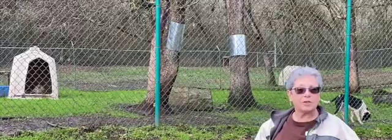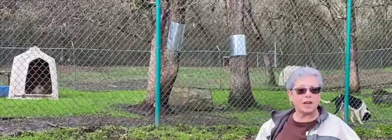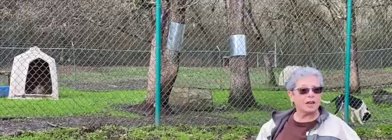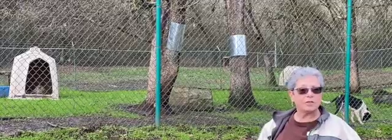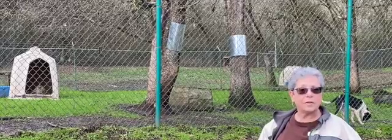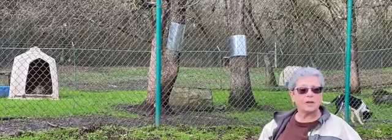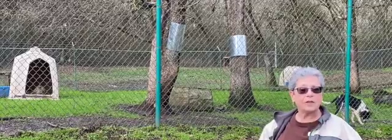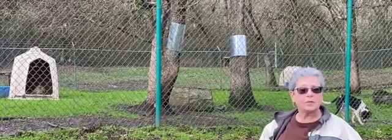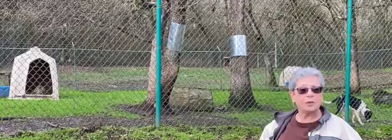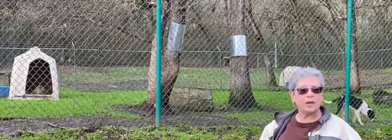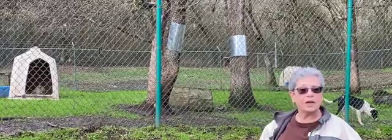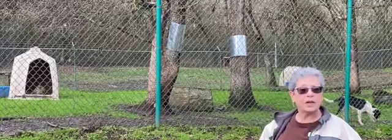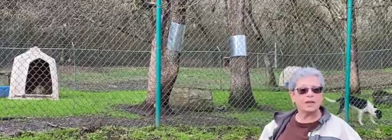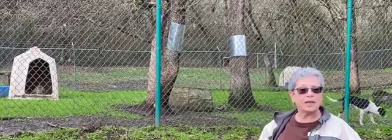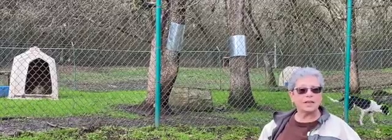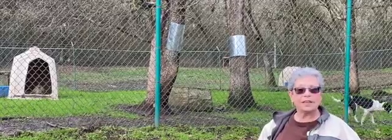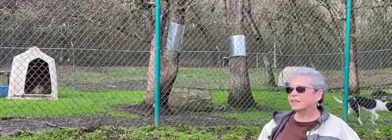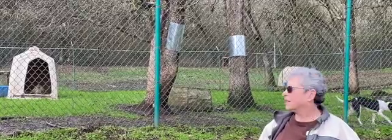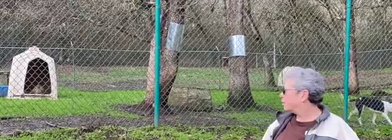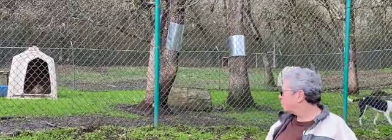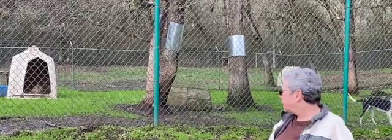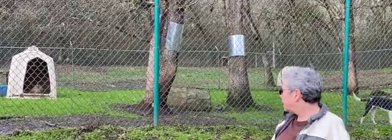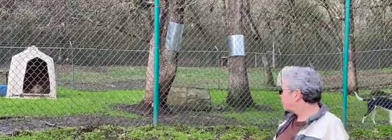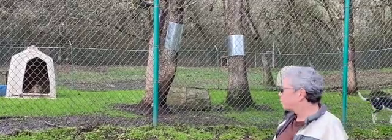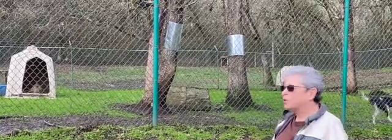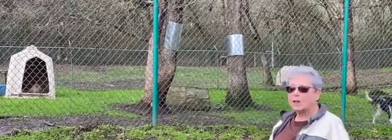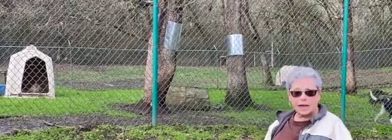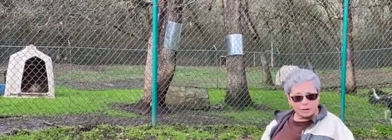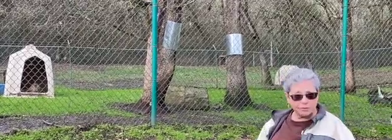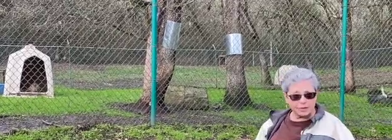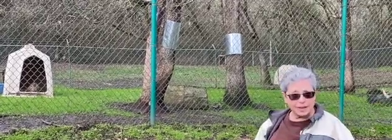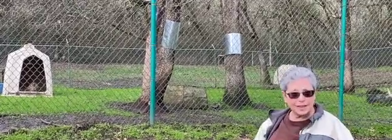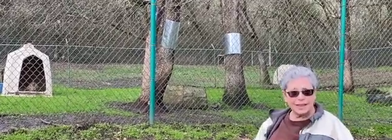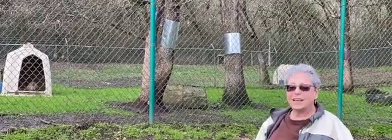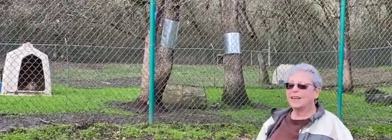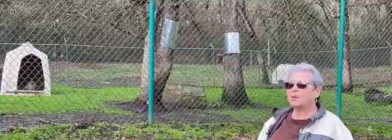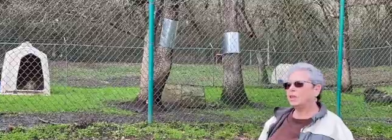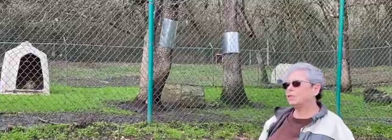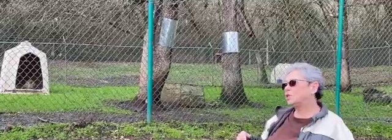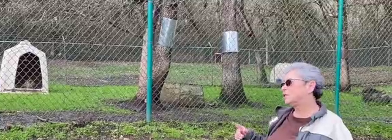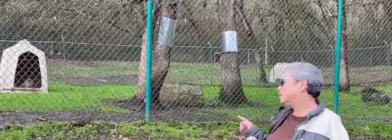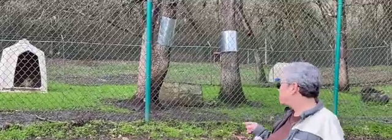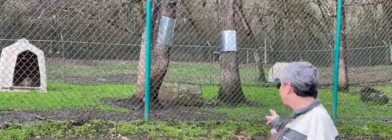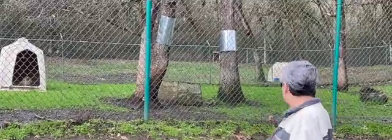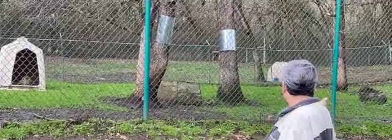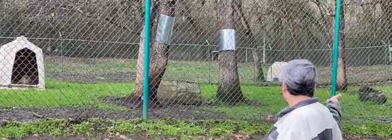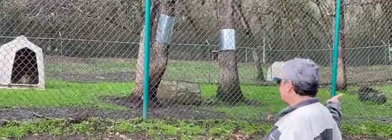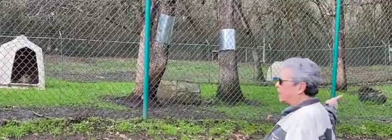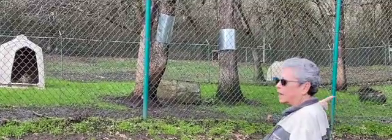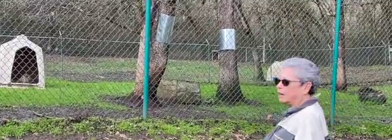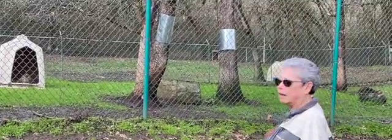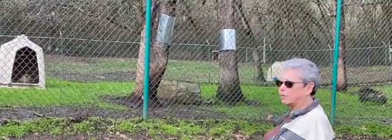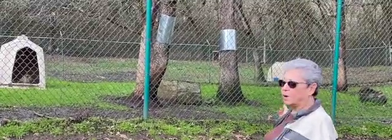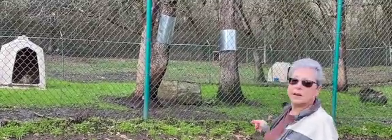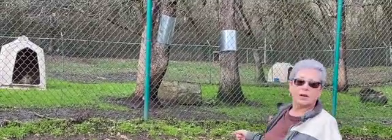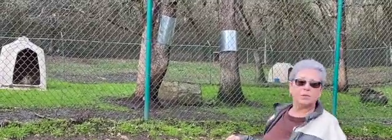hours a day, 7 days a week. Oh my gosh, that's awesome. They'll be together for life. And we even did doggy